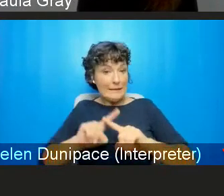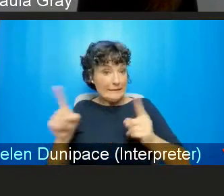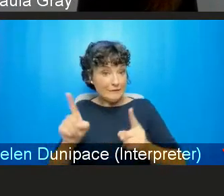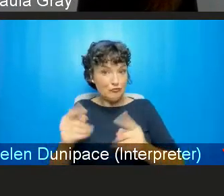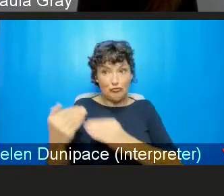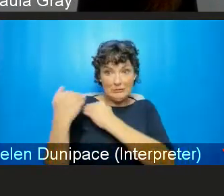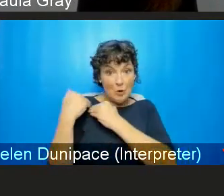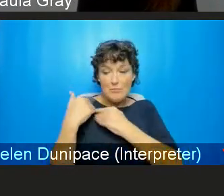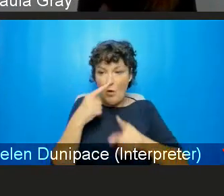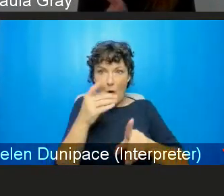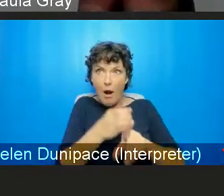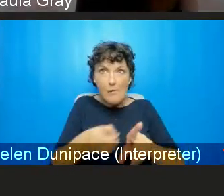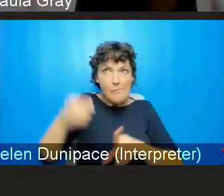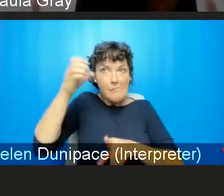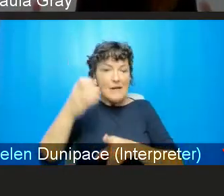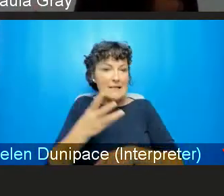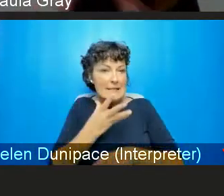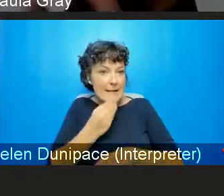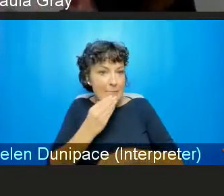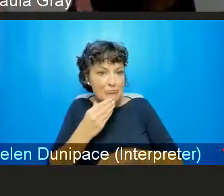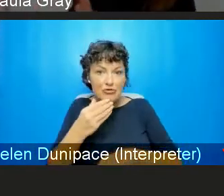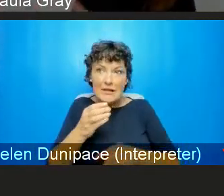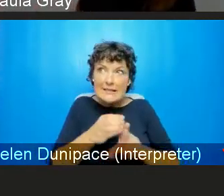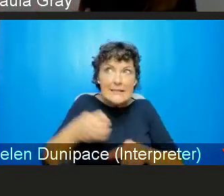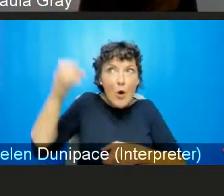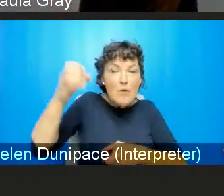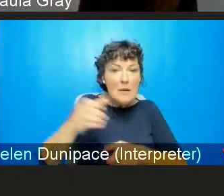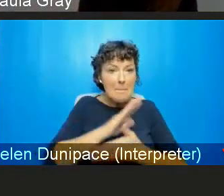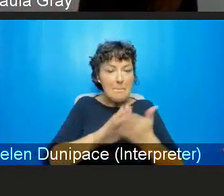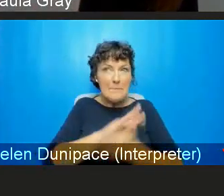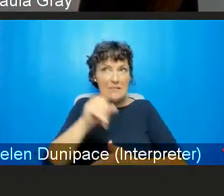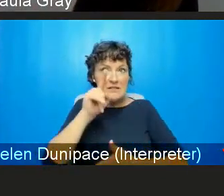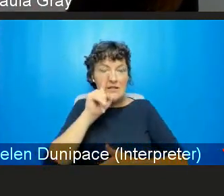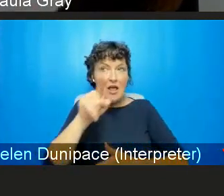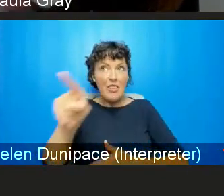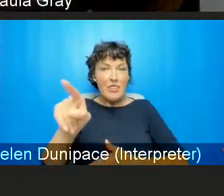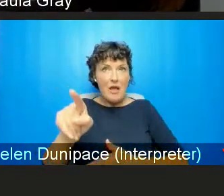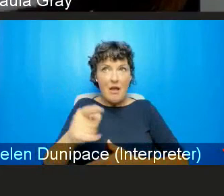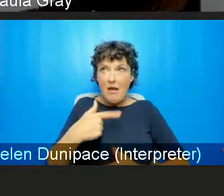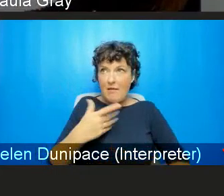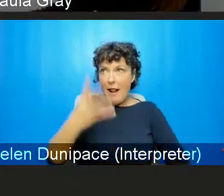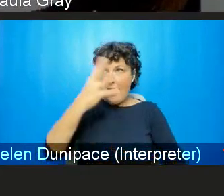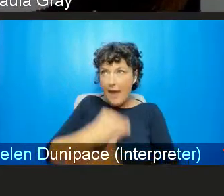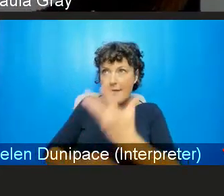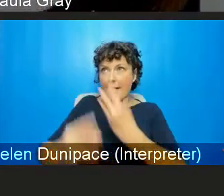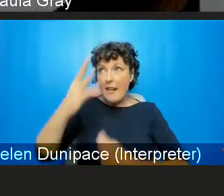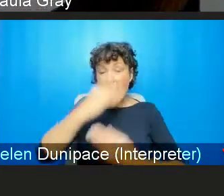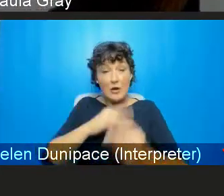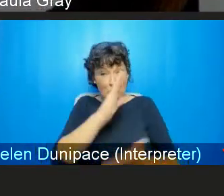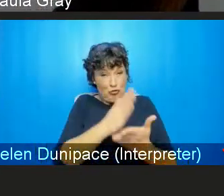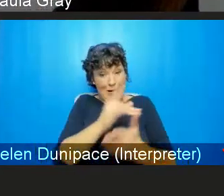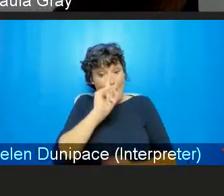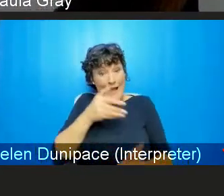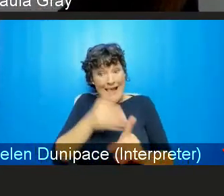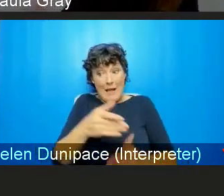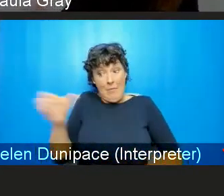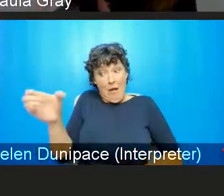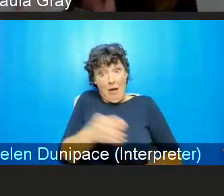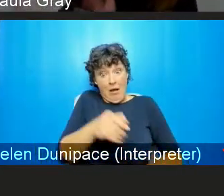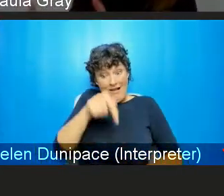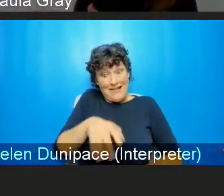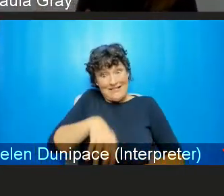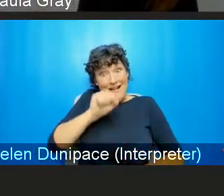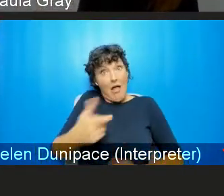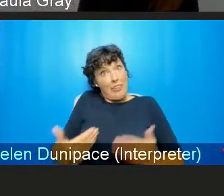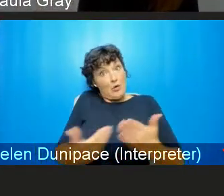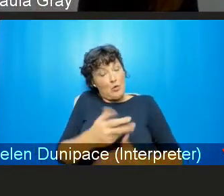process of them having that exposure so that when they get to that role, we're aiming for within 2 years of starting that journey, that